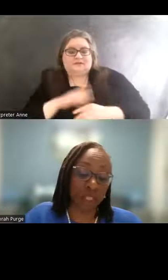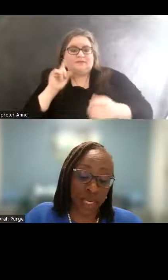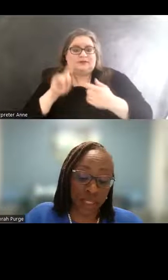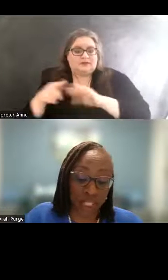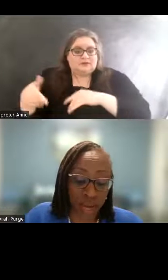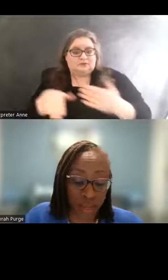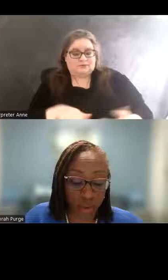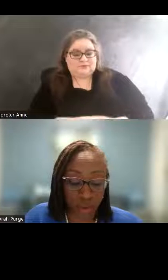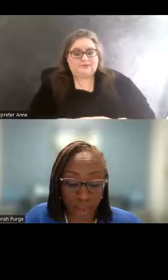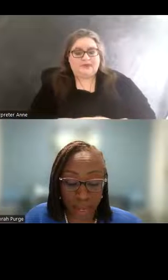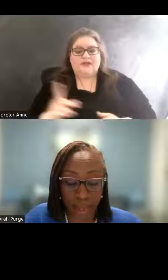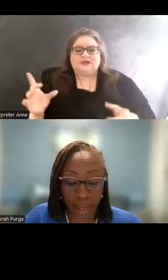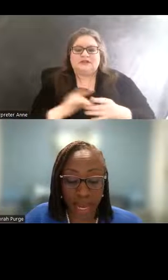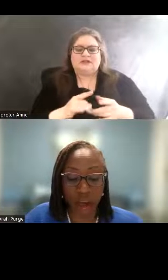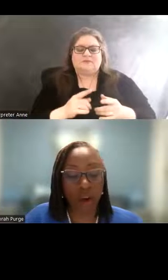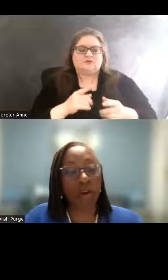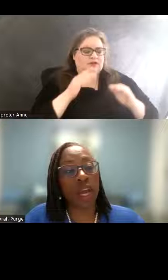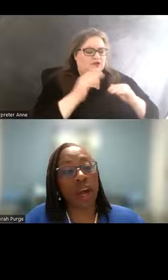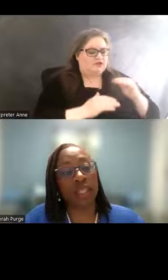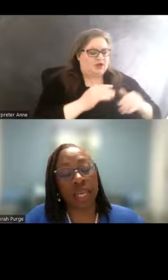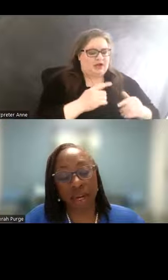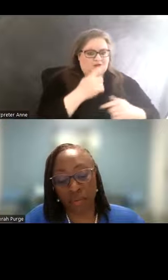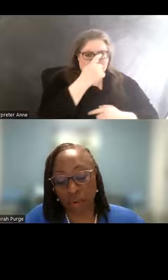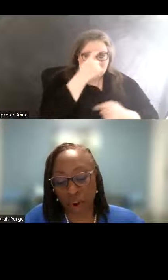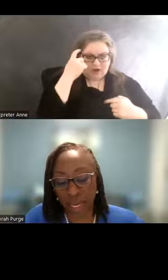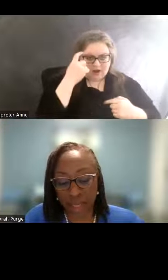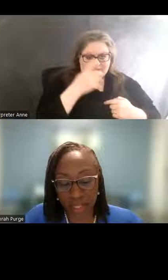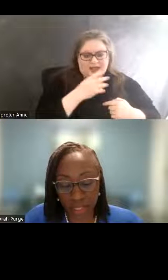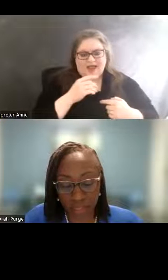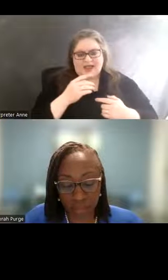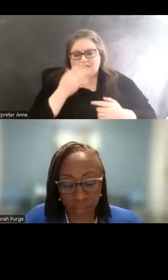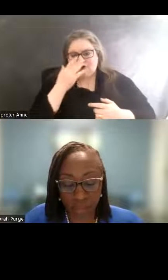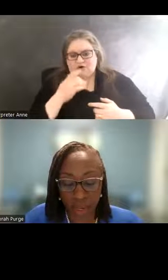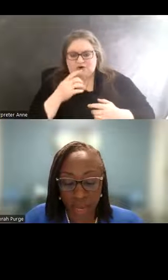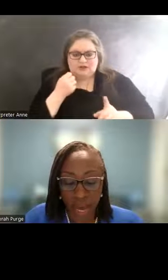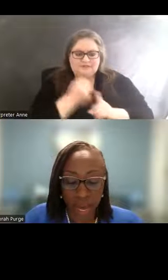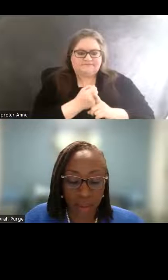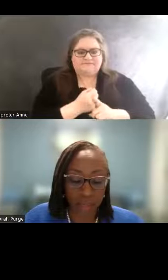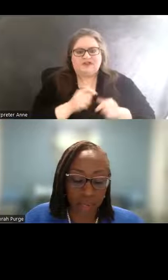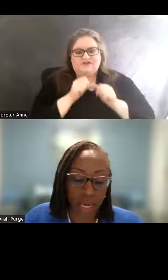link between childhood trauma and early onset of chronic illnesses,